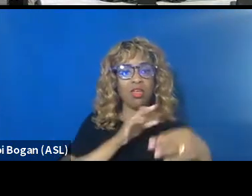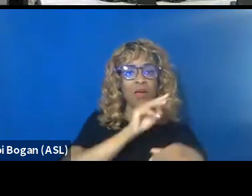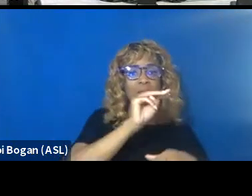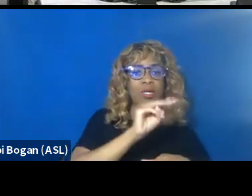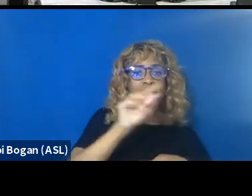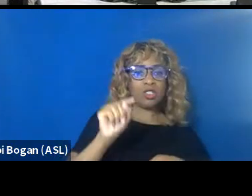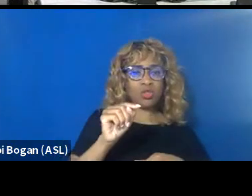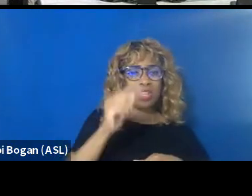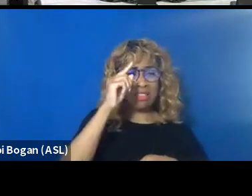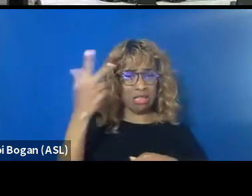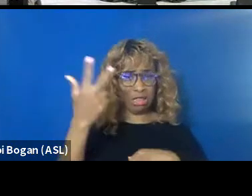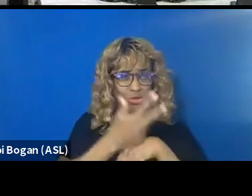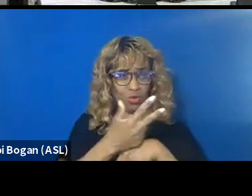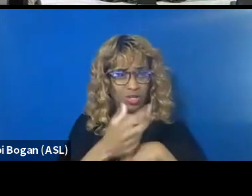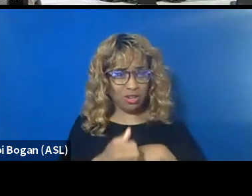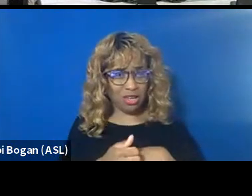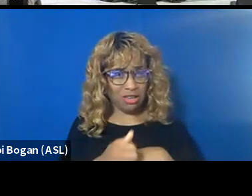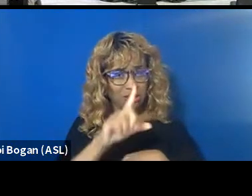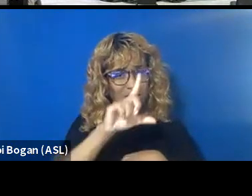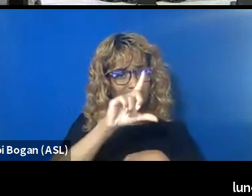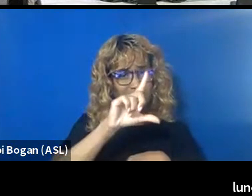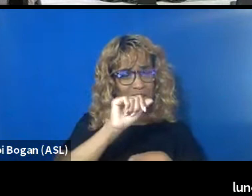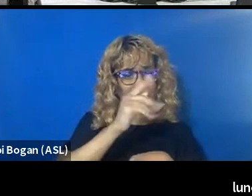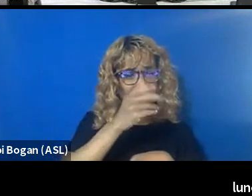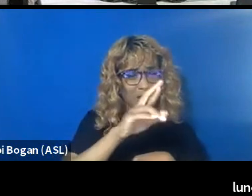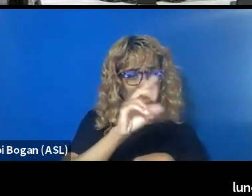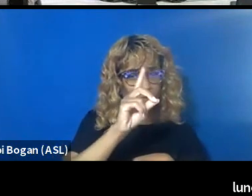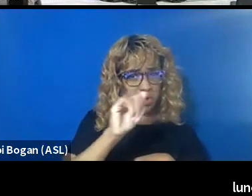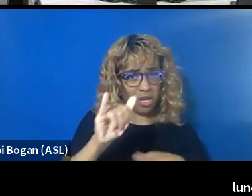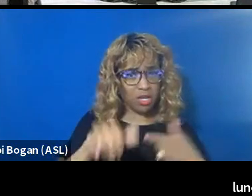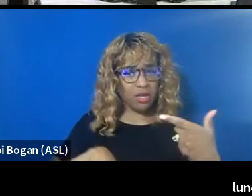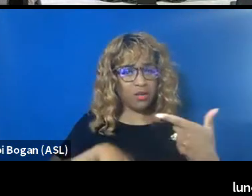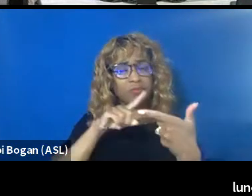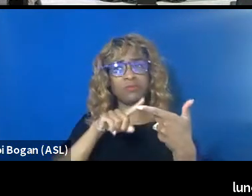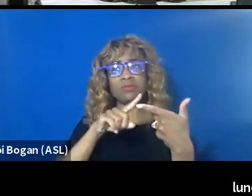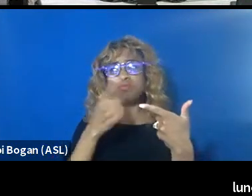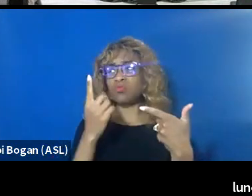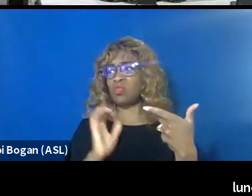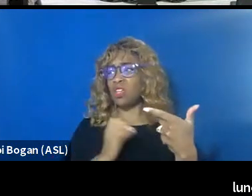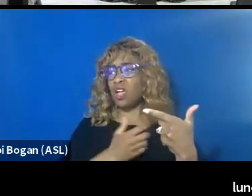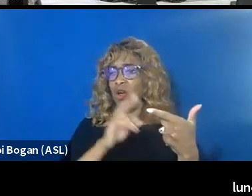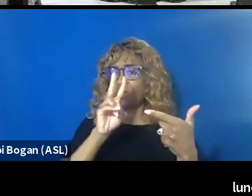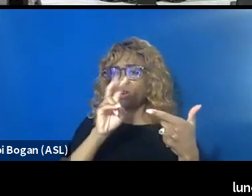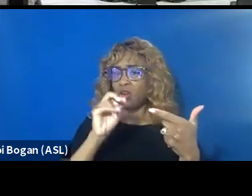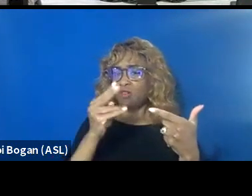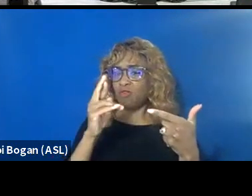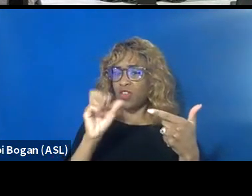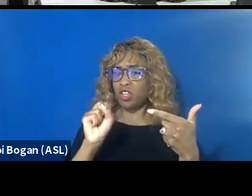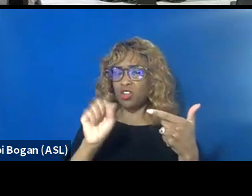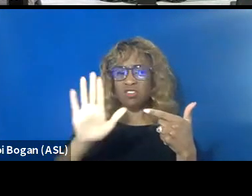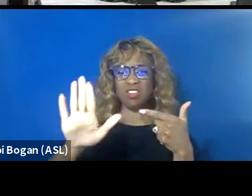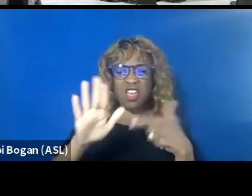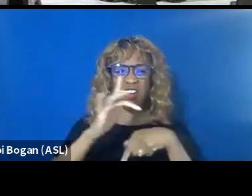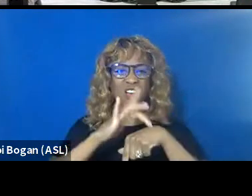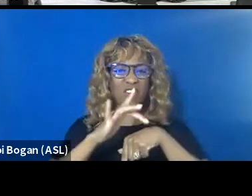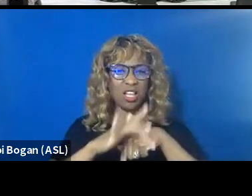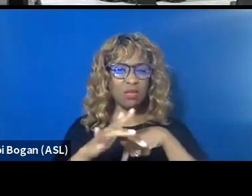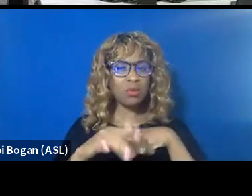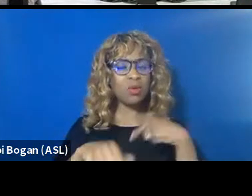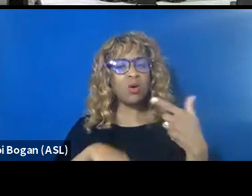And I think there was 3 days. I think it was Labor Day. I think it was one of our vendors' availability, and I think it